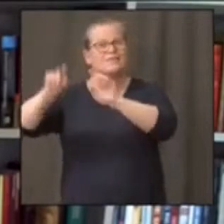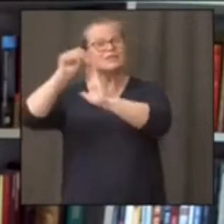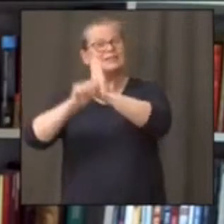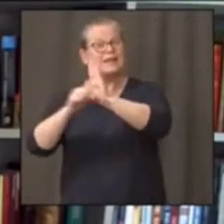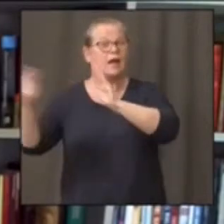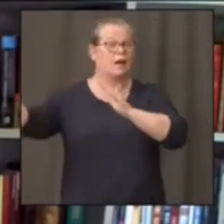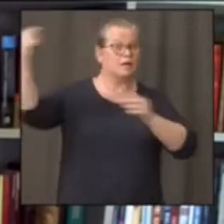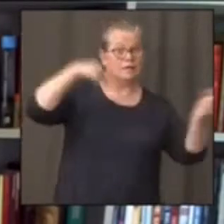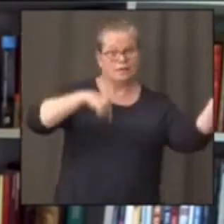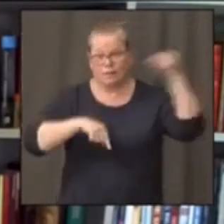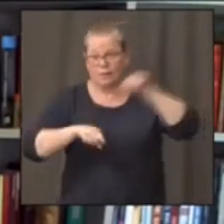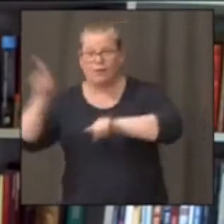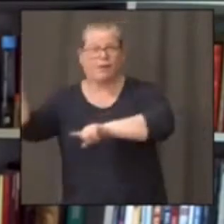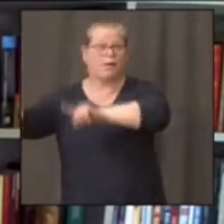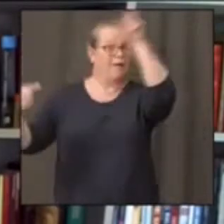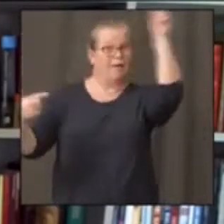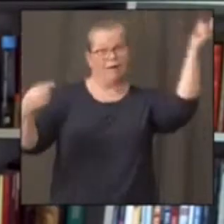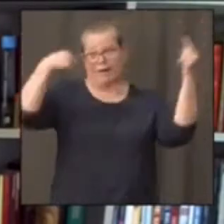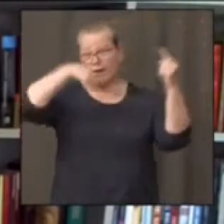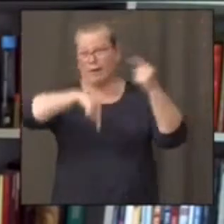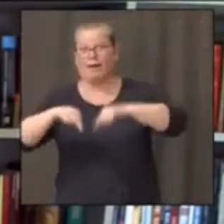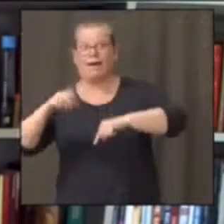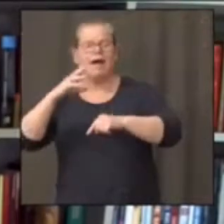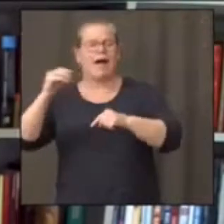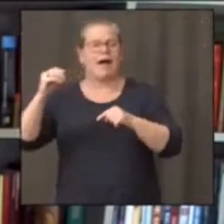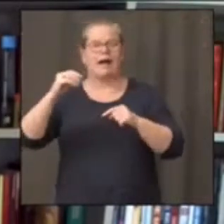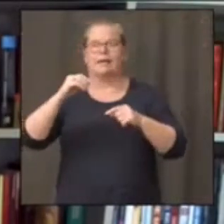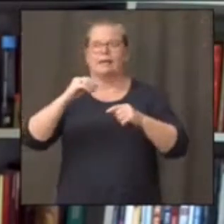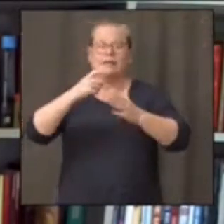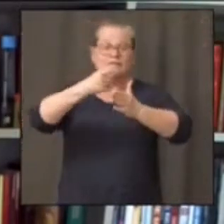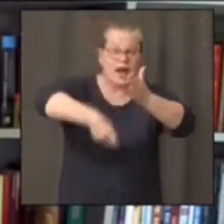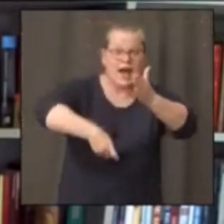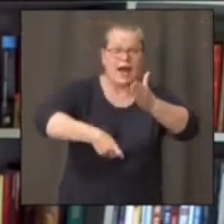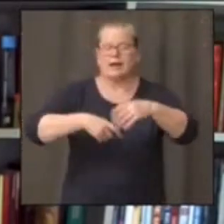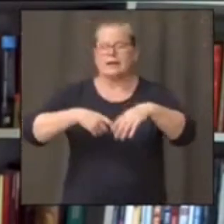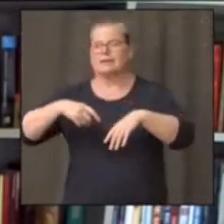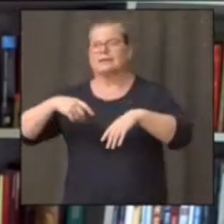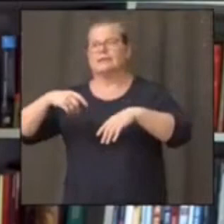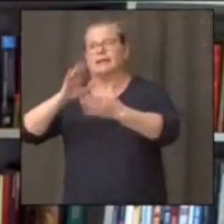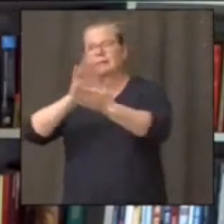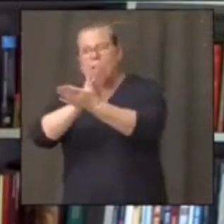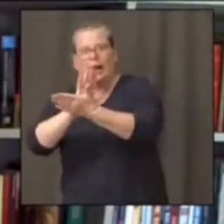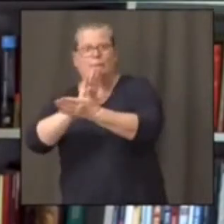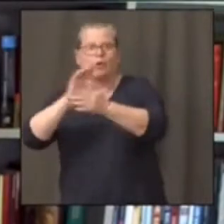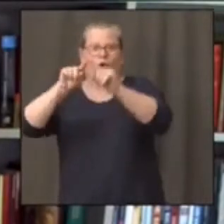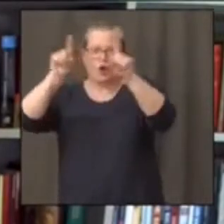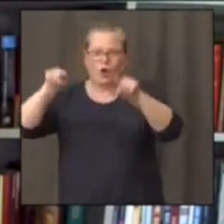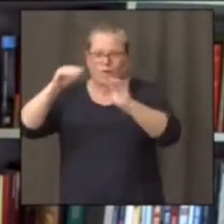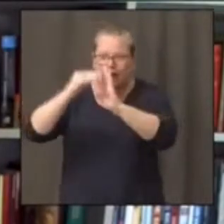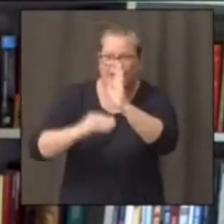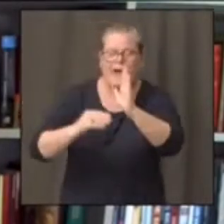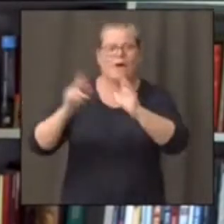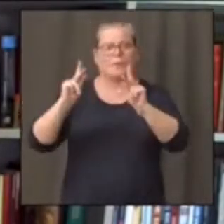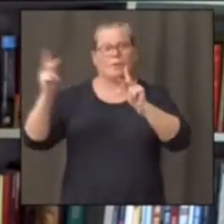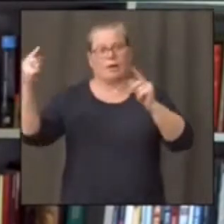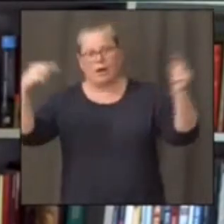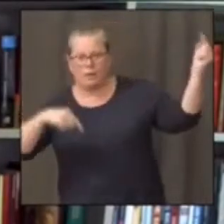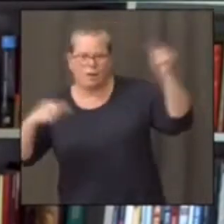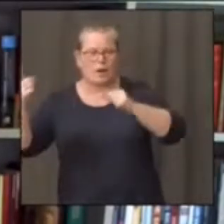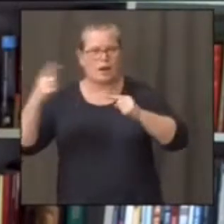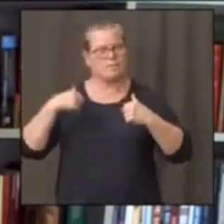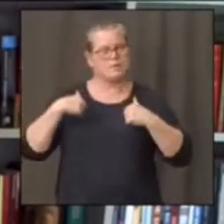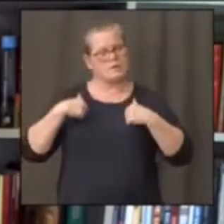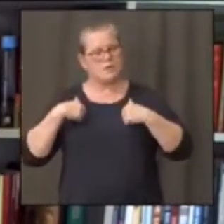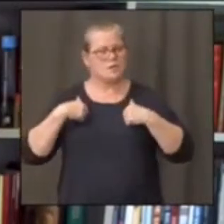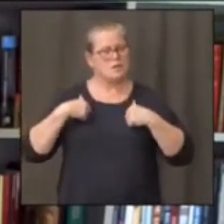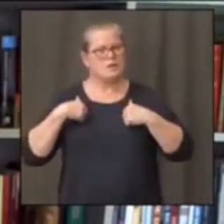for quarantine, worried about the introductions that are coming in. We know these are happening, and that makes it ever more critical that we